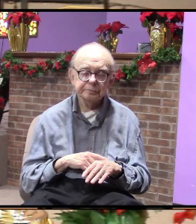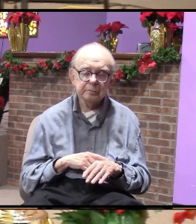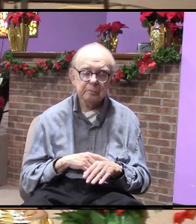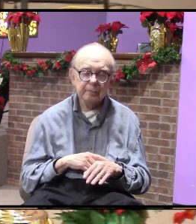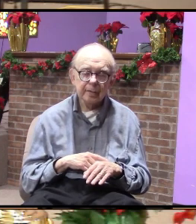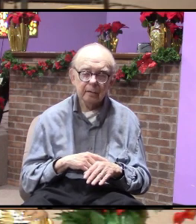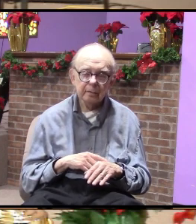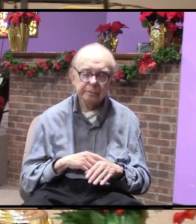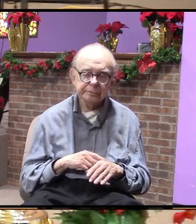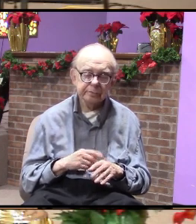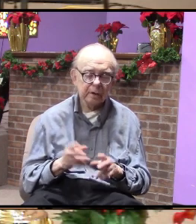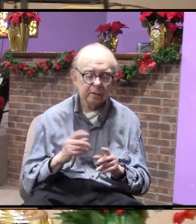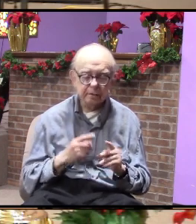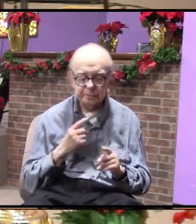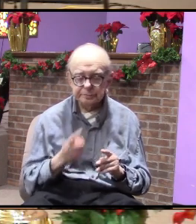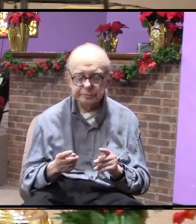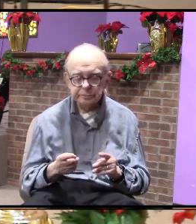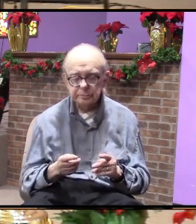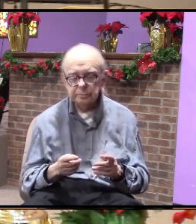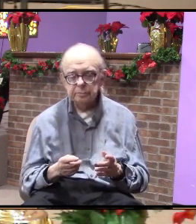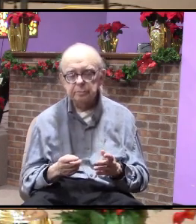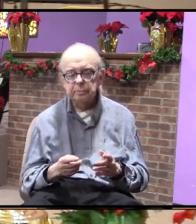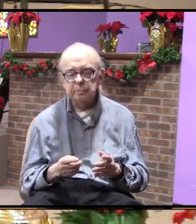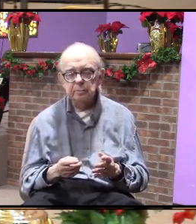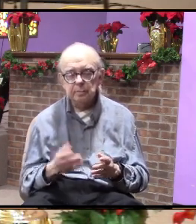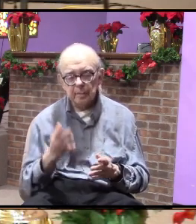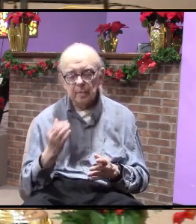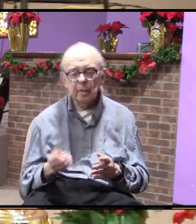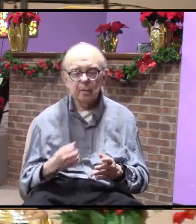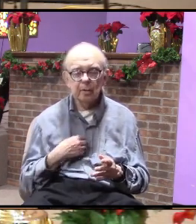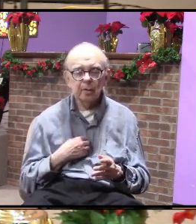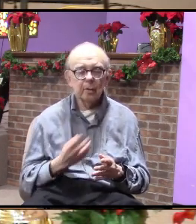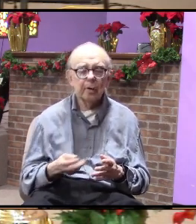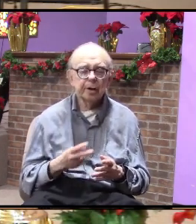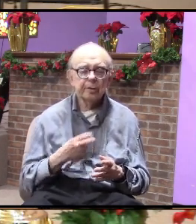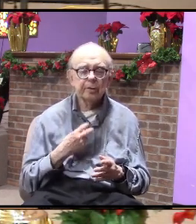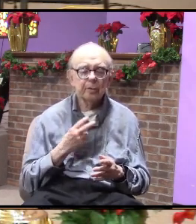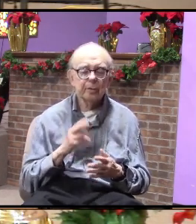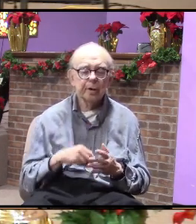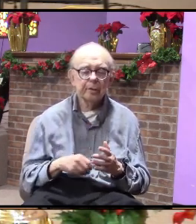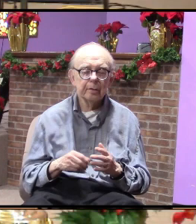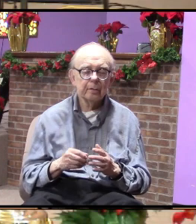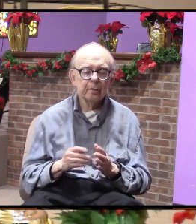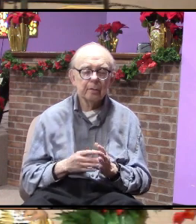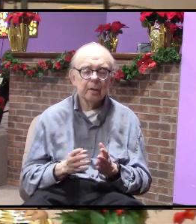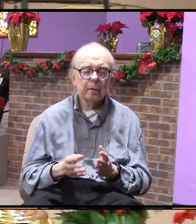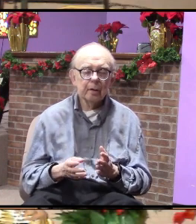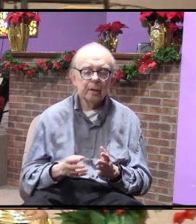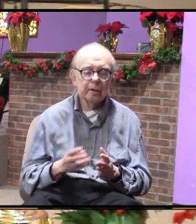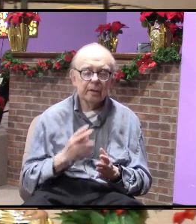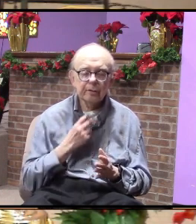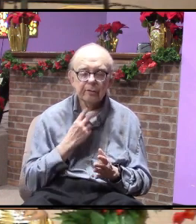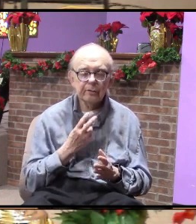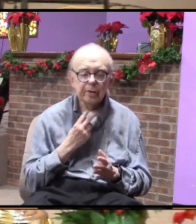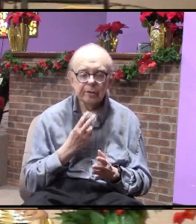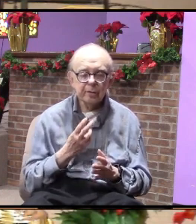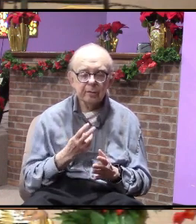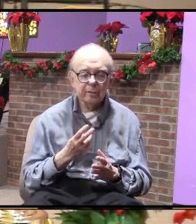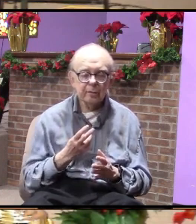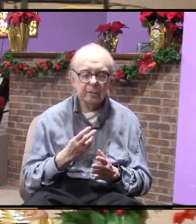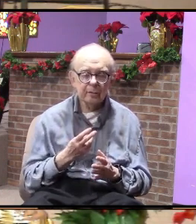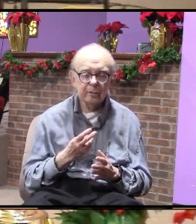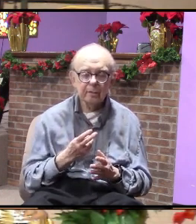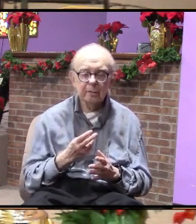know people say, well, why do you read it out loud? Can I tell you why you read the Bible out loud?